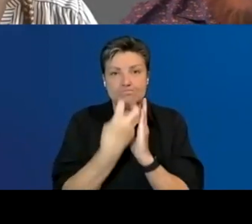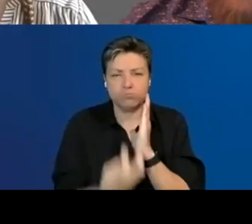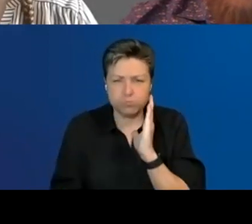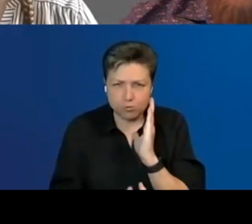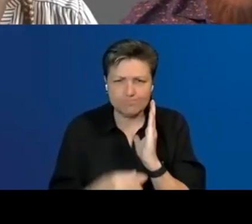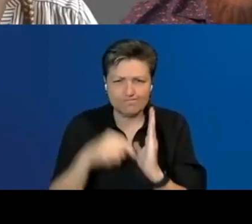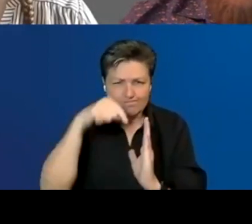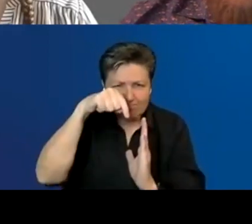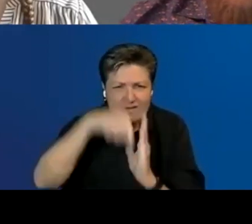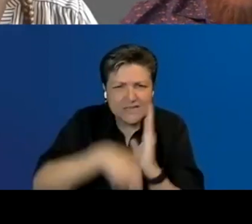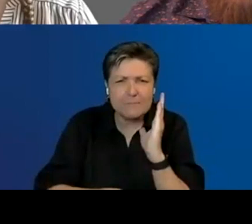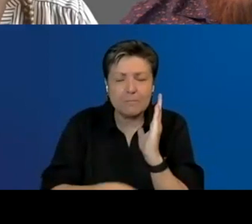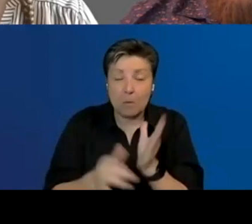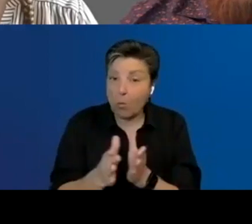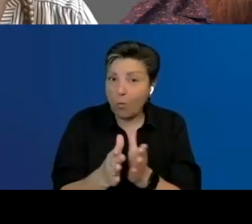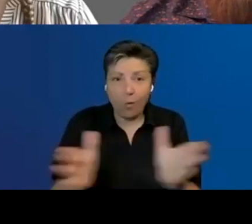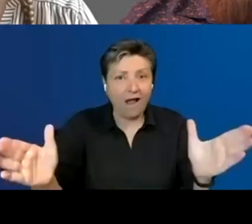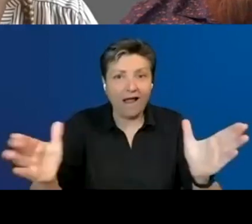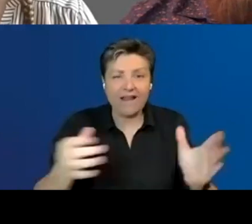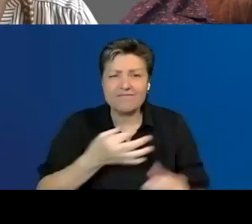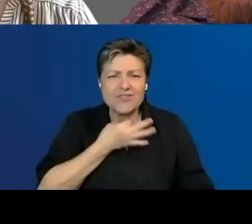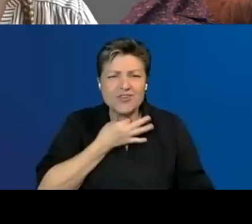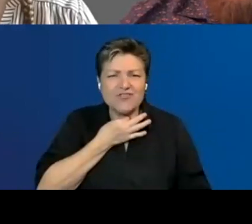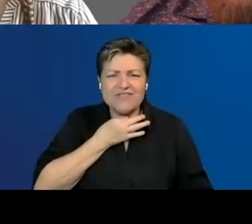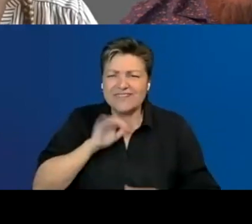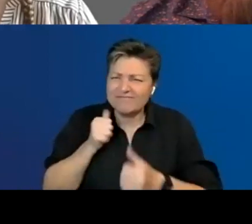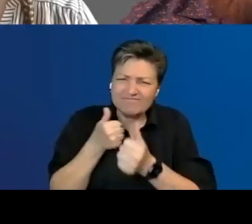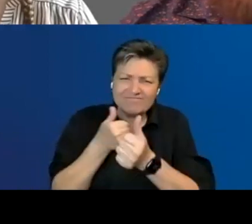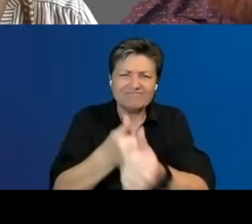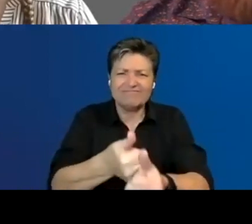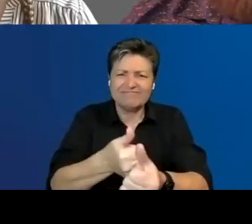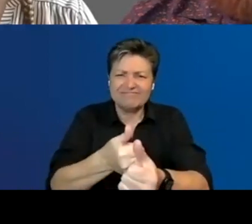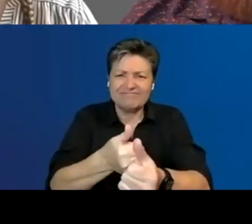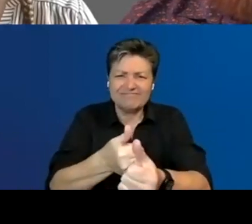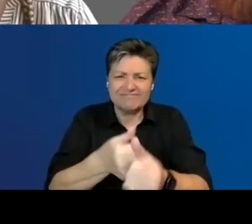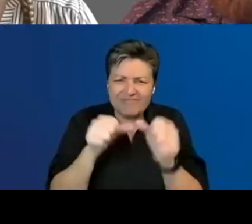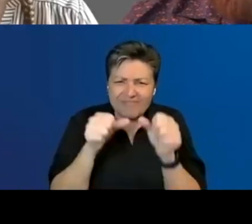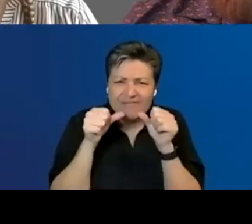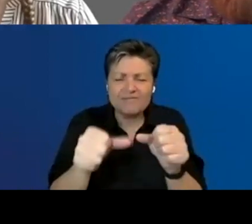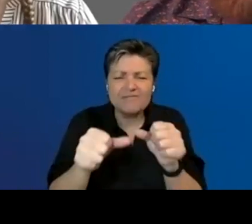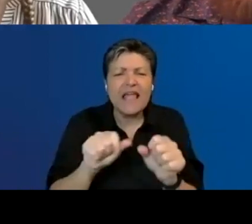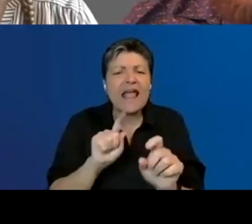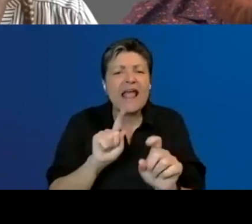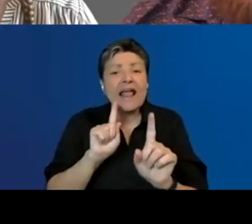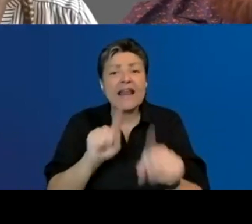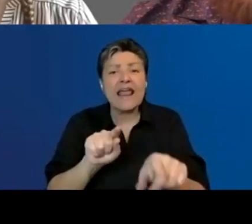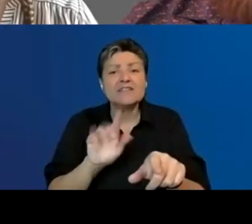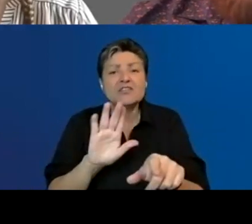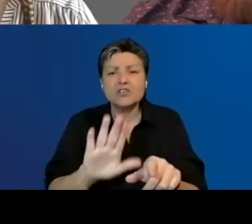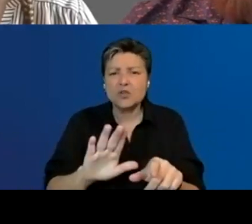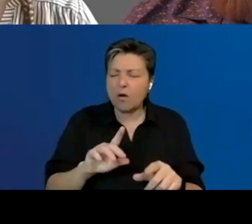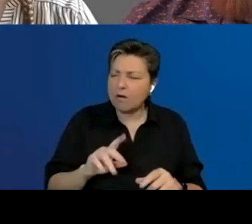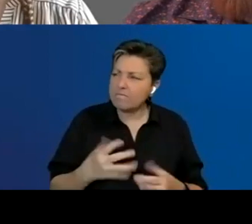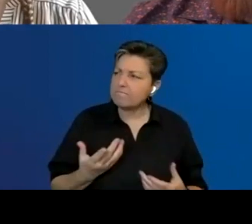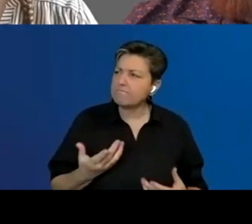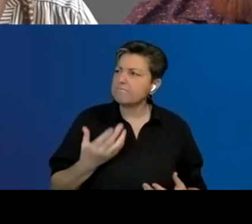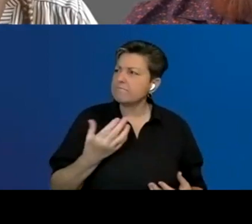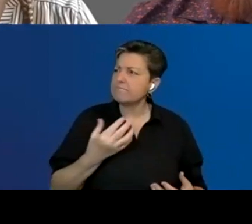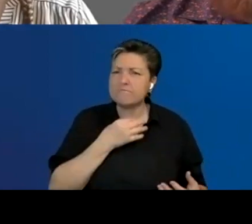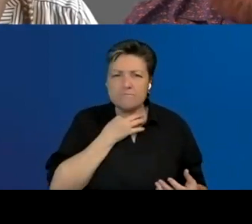dive wide, and answer questions that you've always had, and let